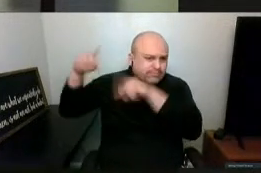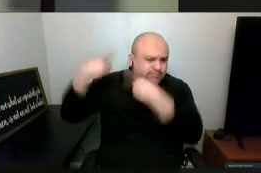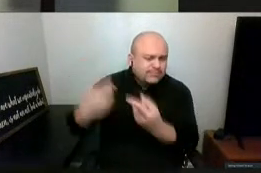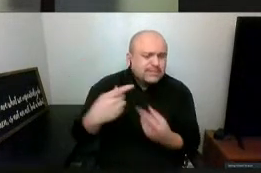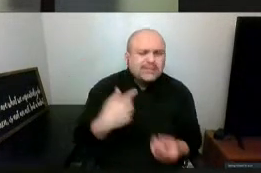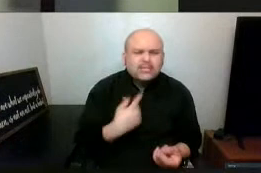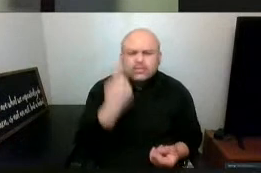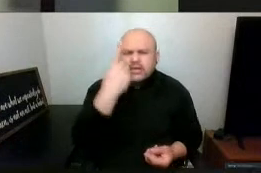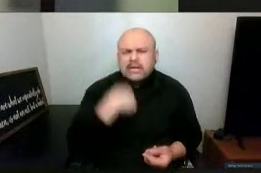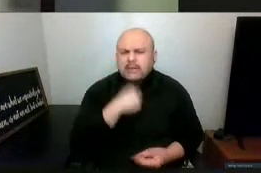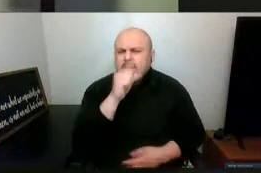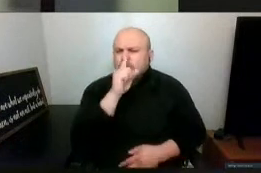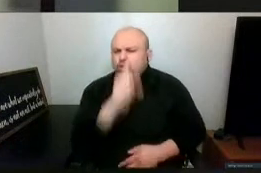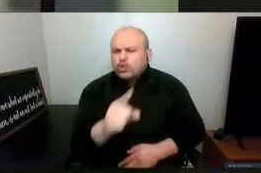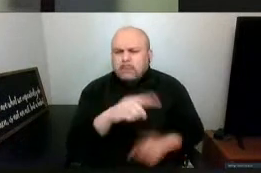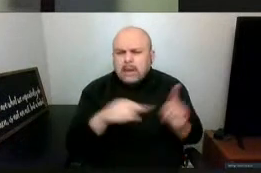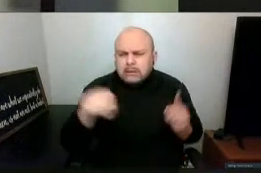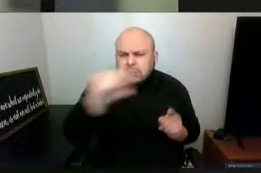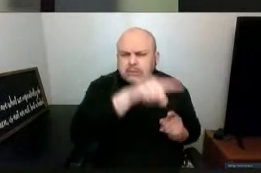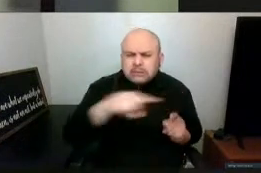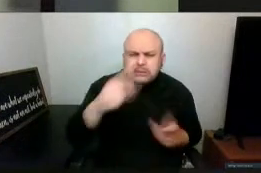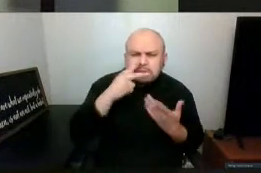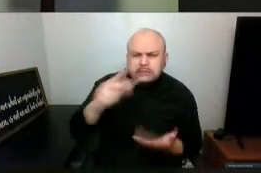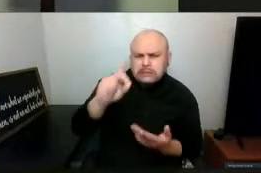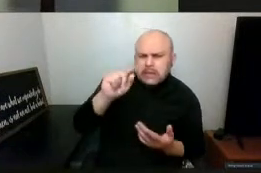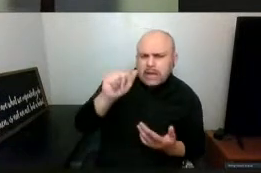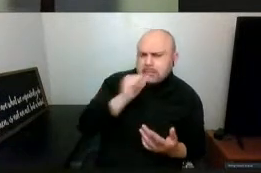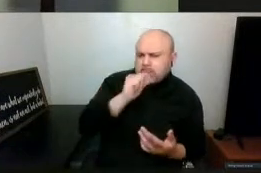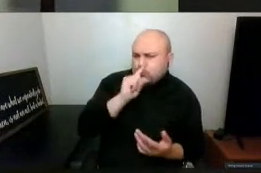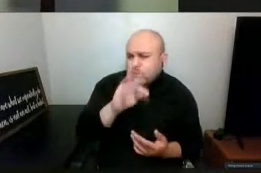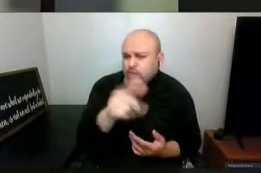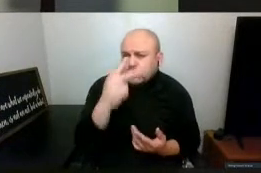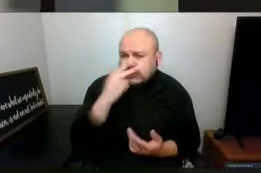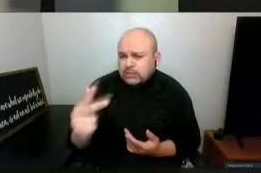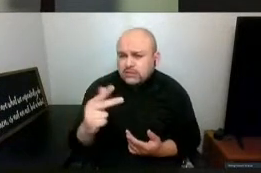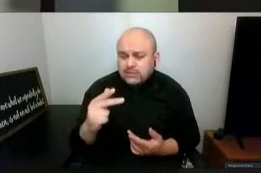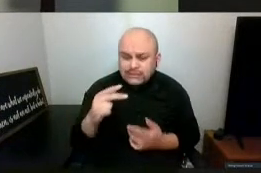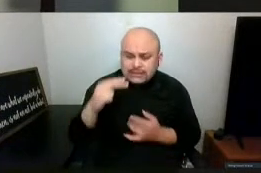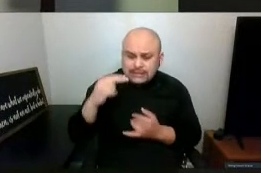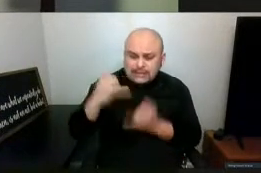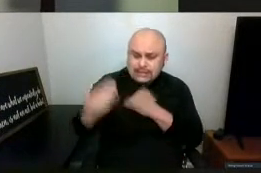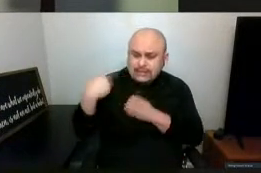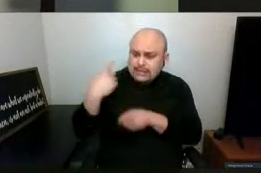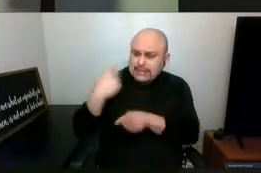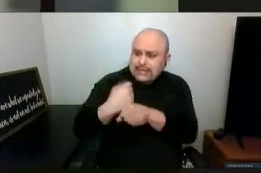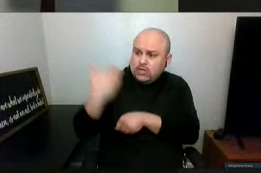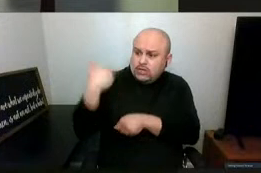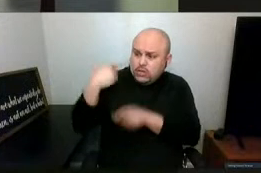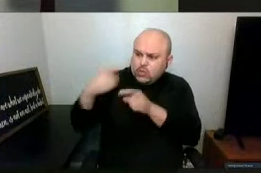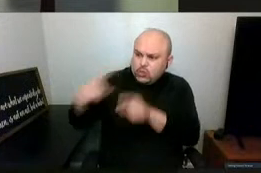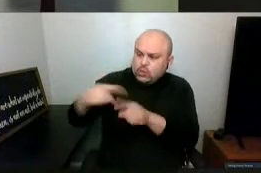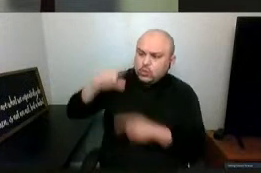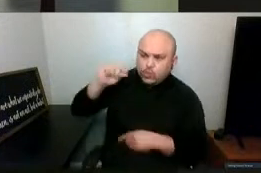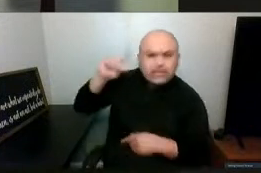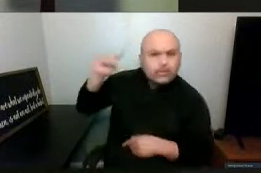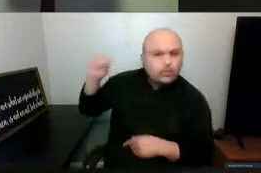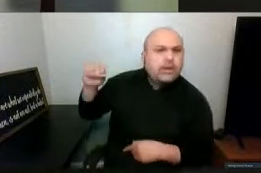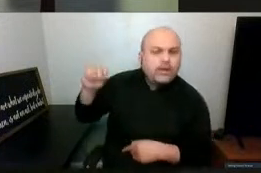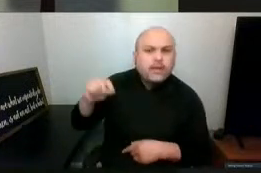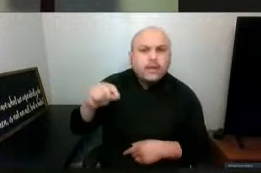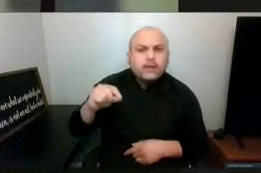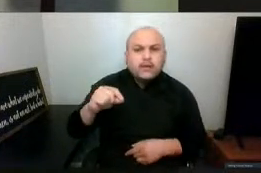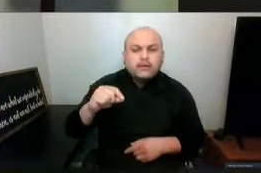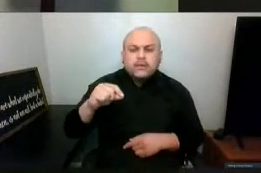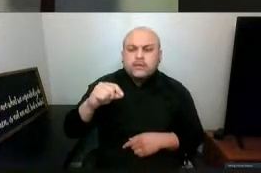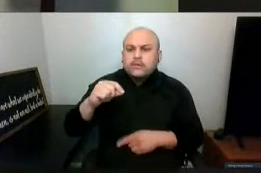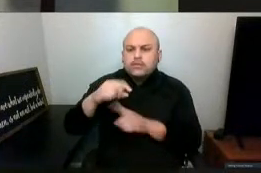you have seen the data, I'm sure you have. This past year during the pandemic, 2020, suicide rates